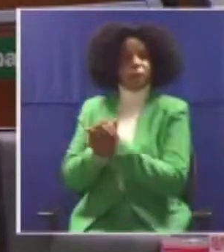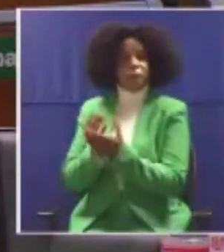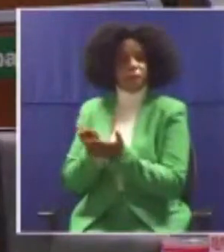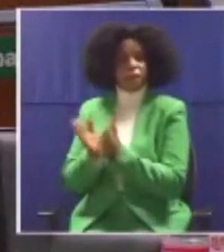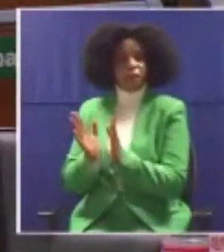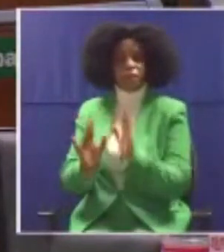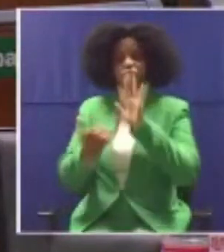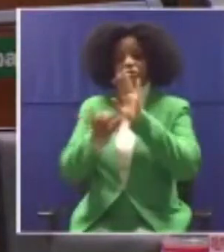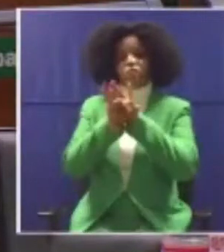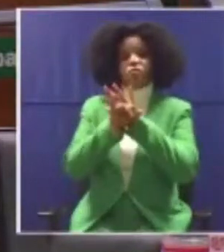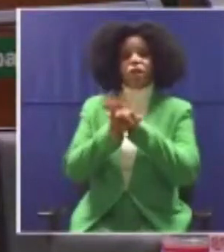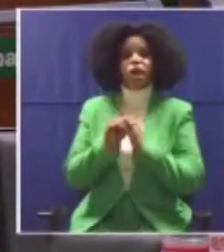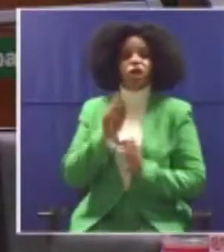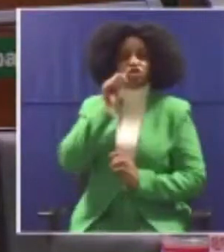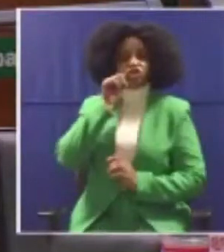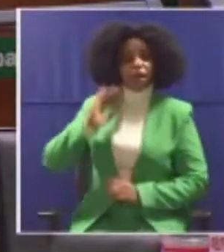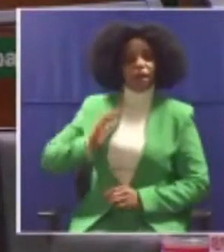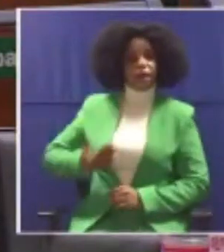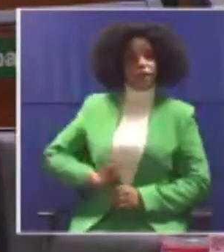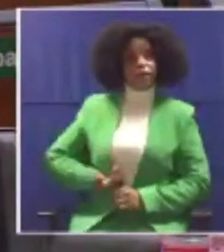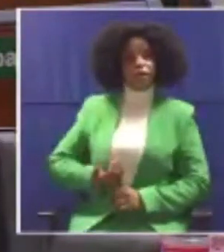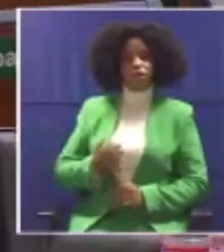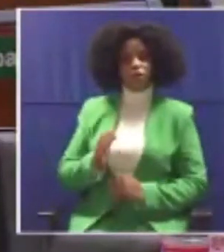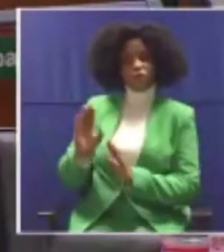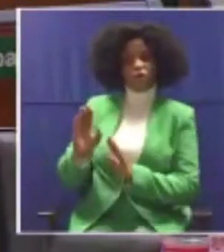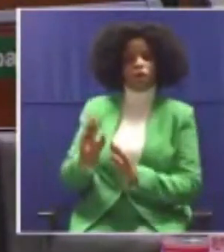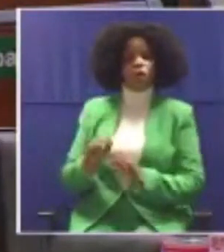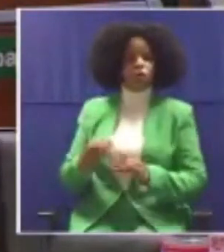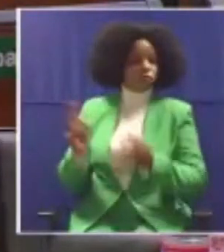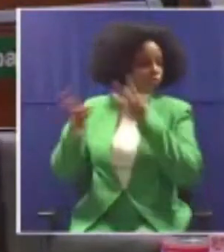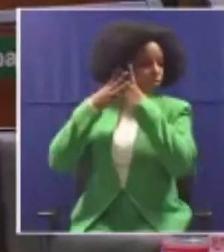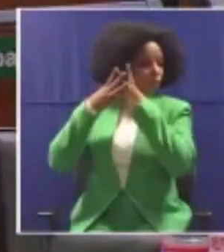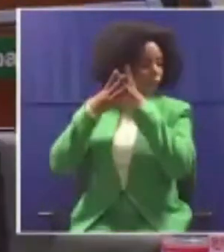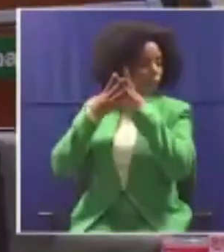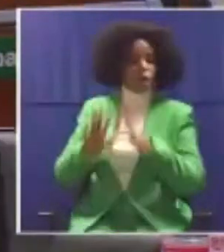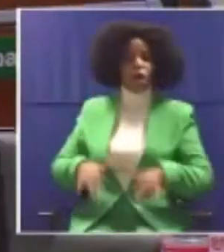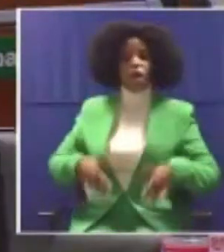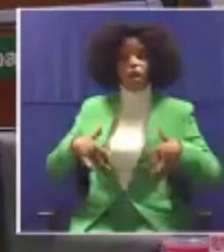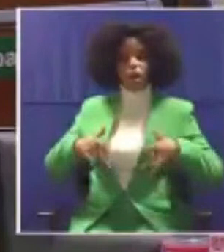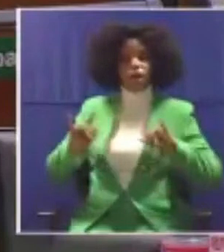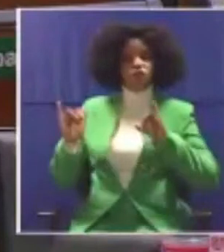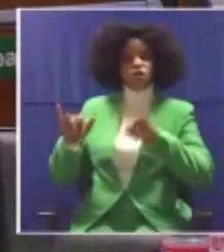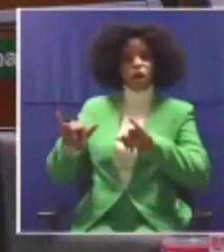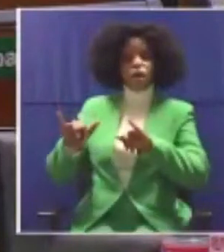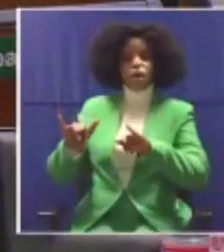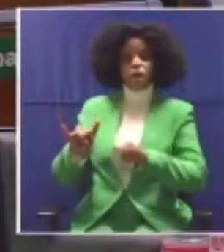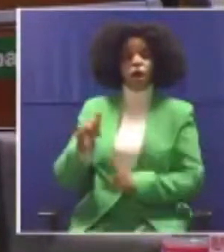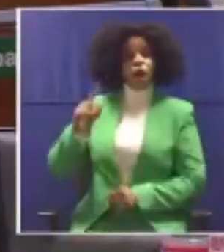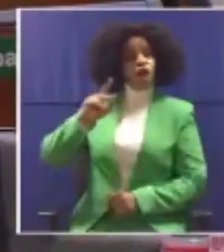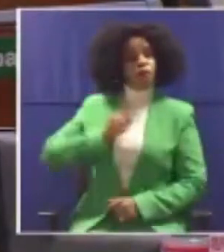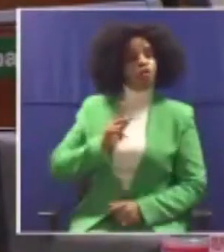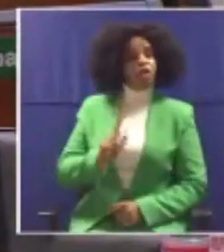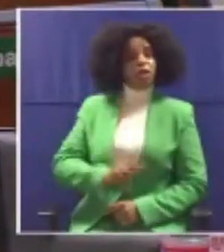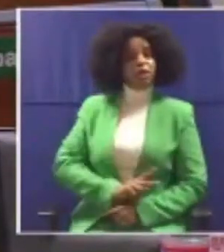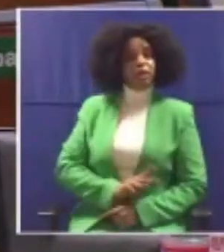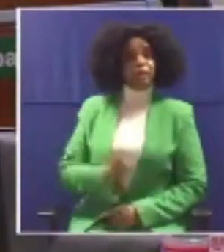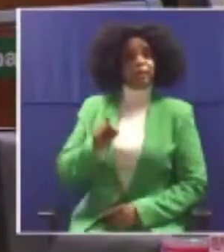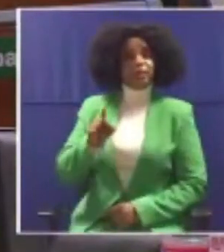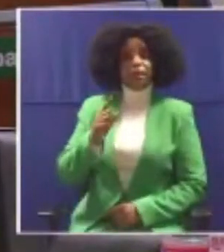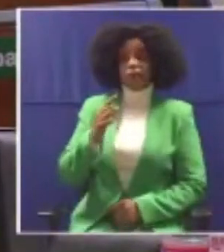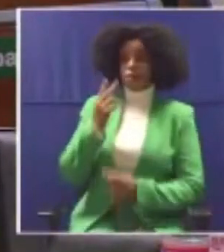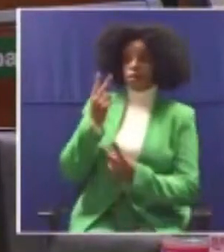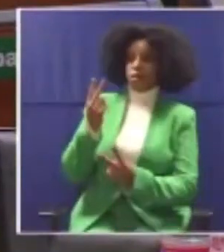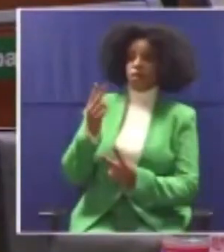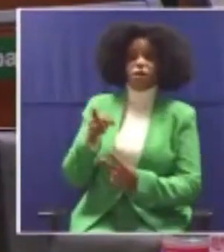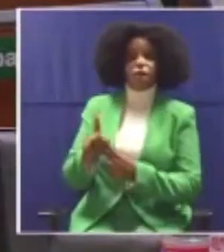sexual orientation to life imprisonment. And we have a president who reportedly doesn't accept this punishment and